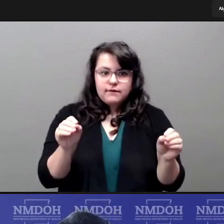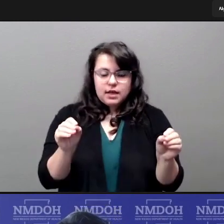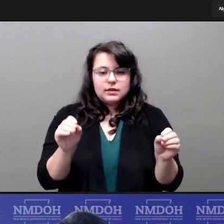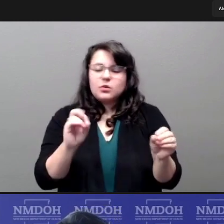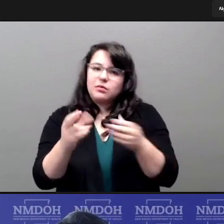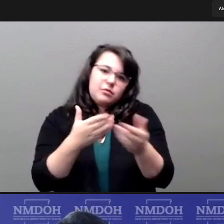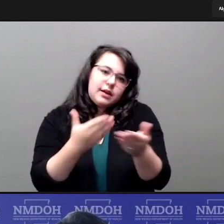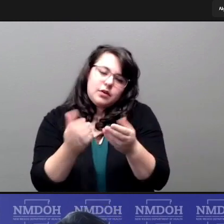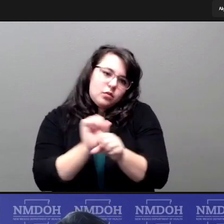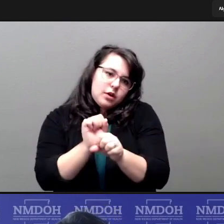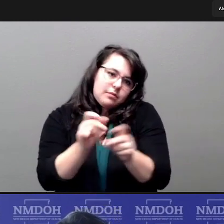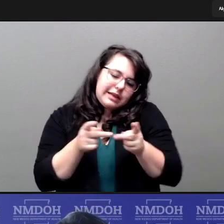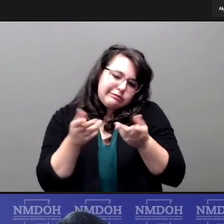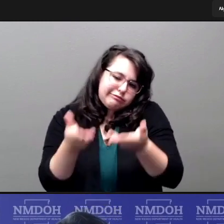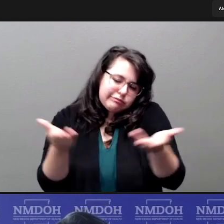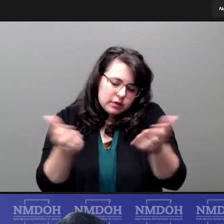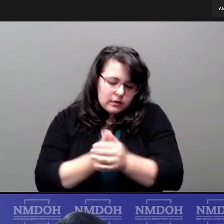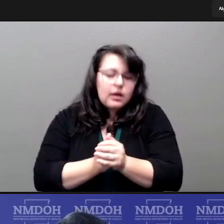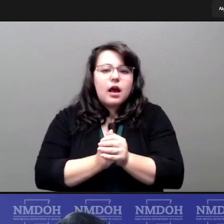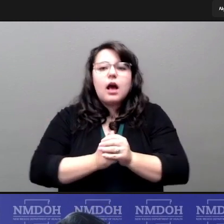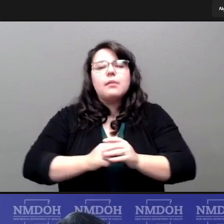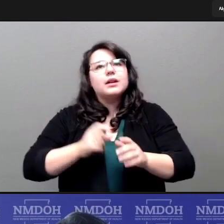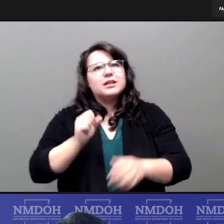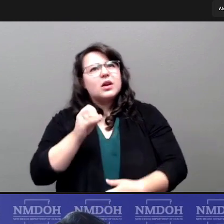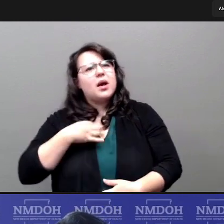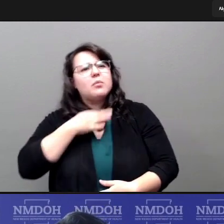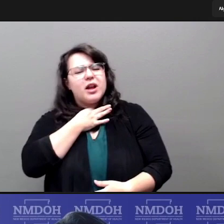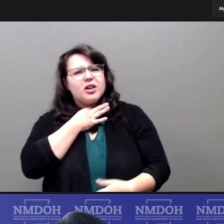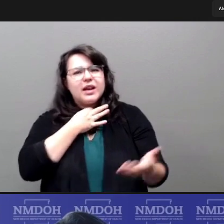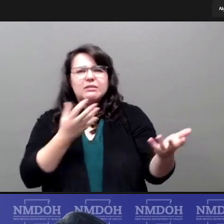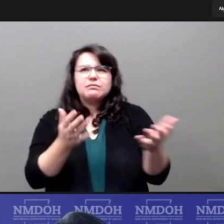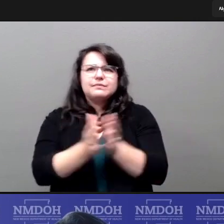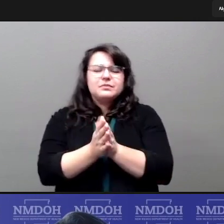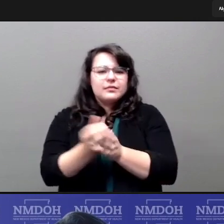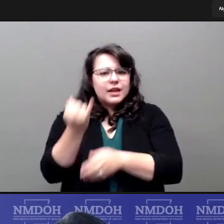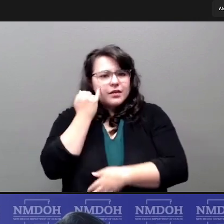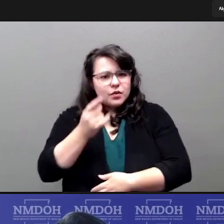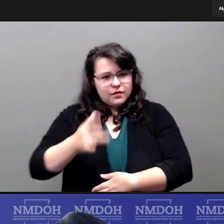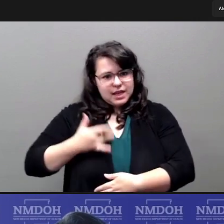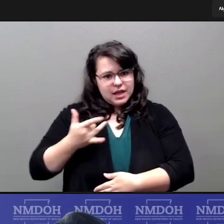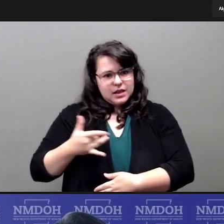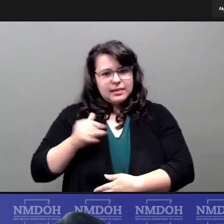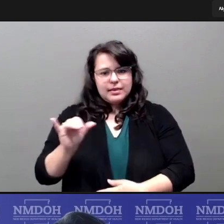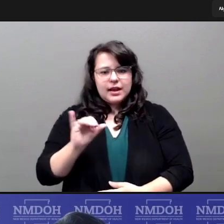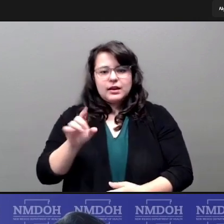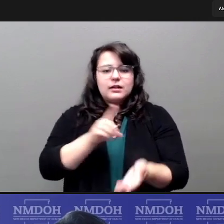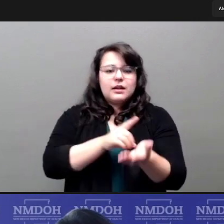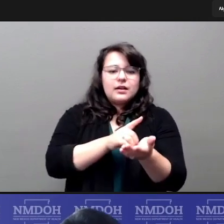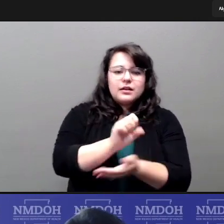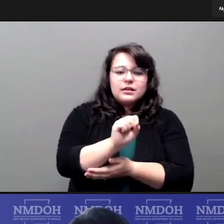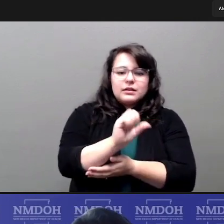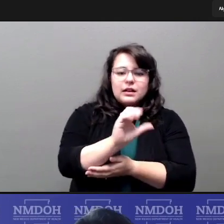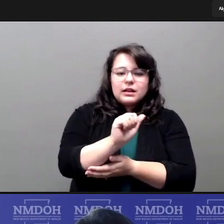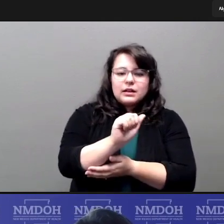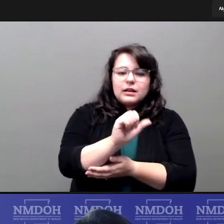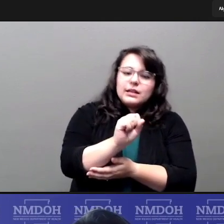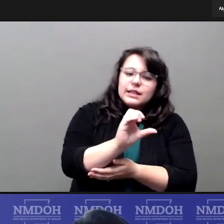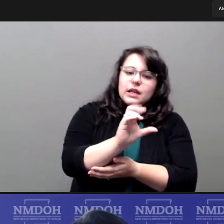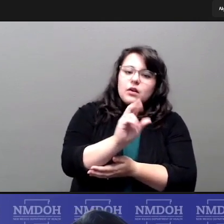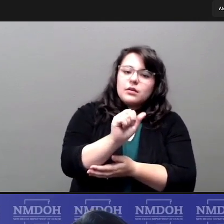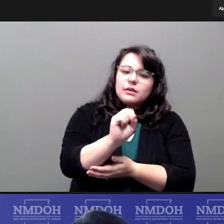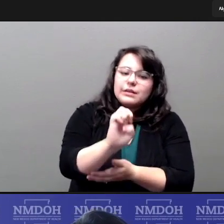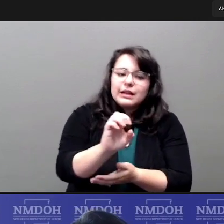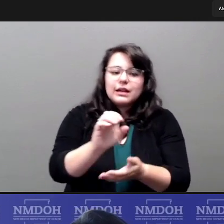workplace was. And I'm wondering if you feel like, Dr. Scrace, Dr. Parahone, if you feel like this is an